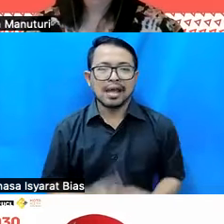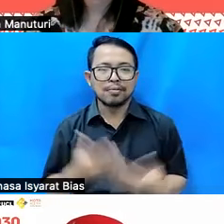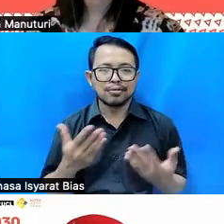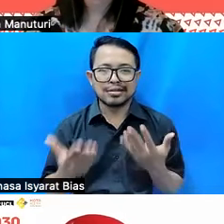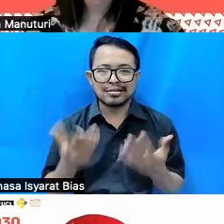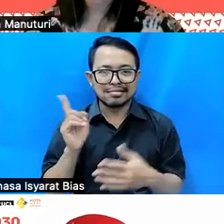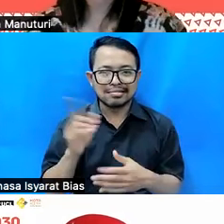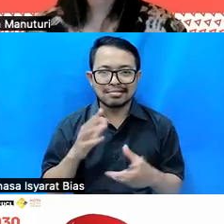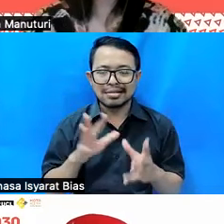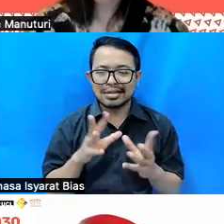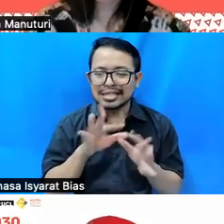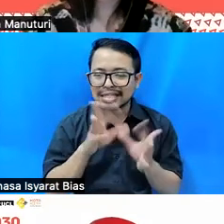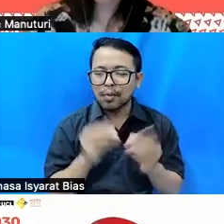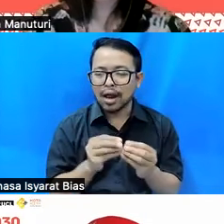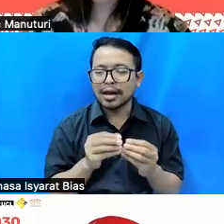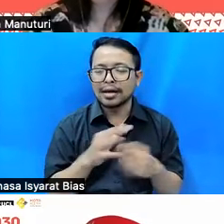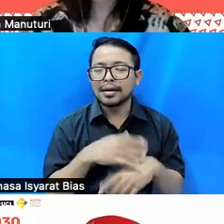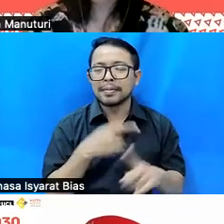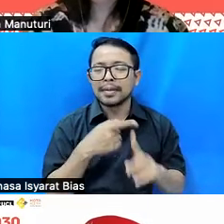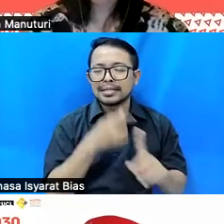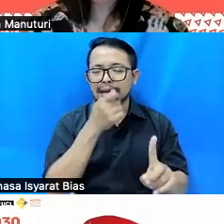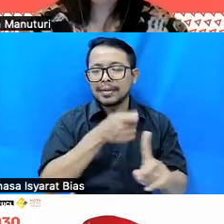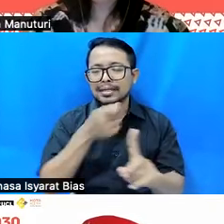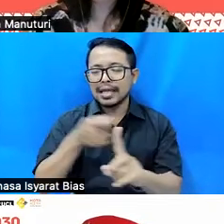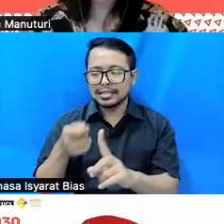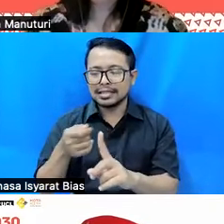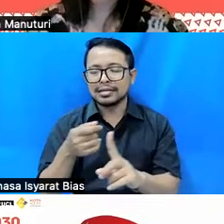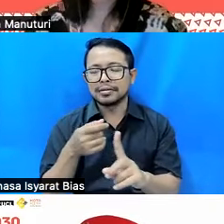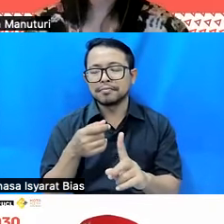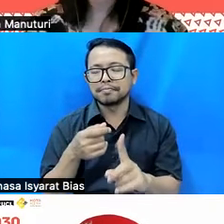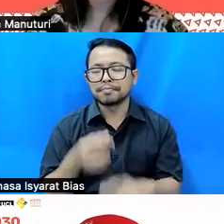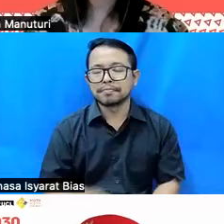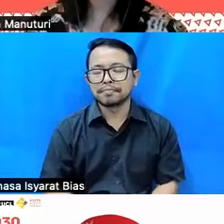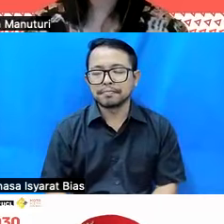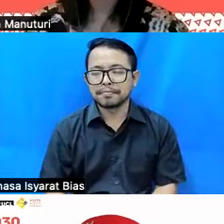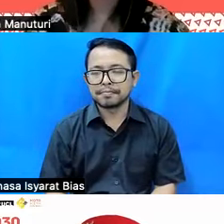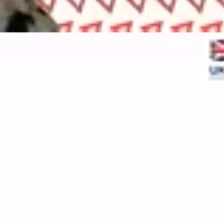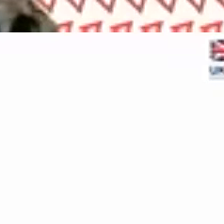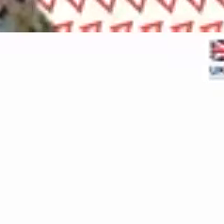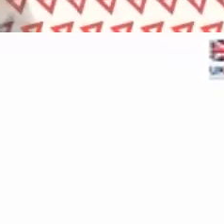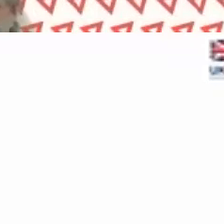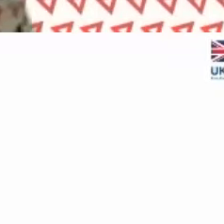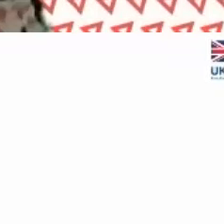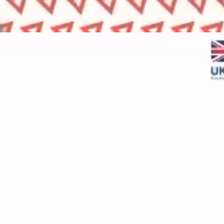that's my summary and our appreciation.